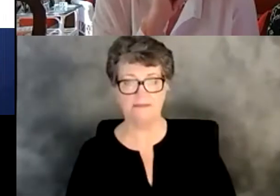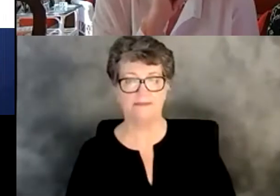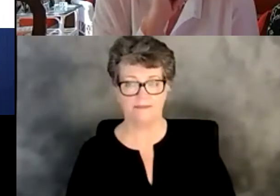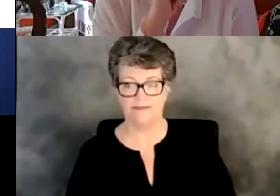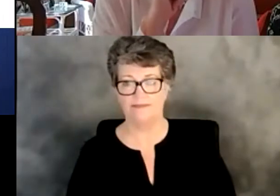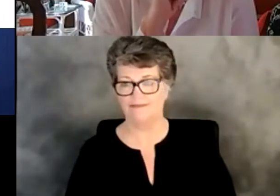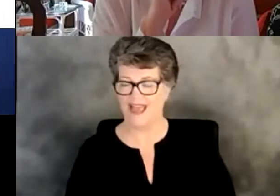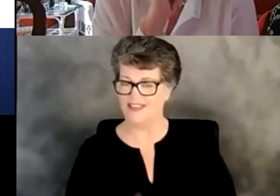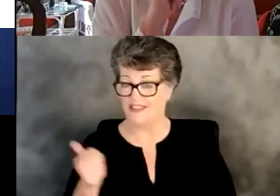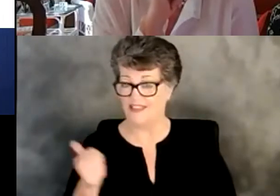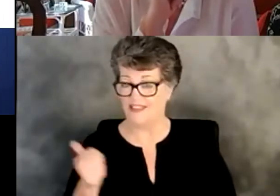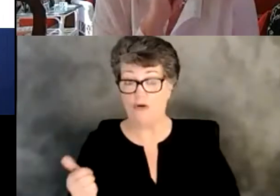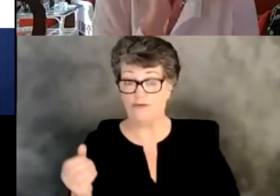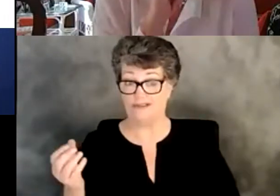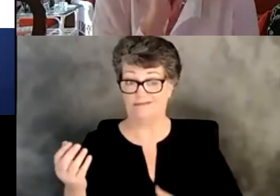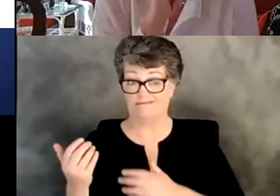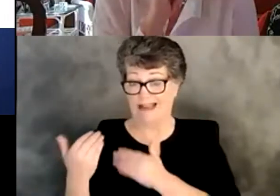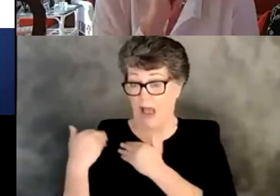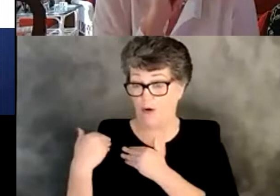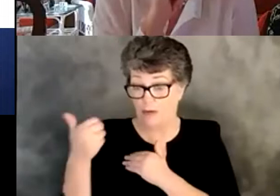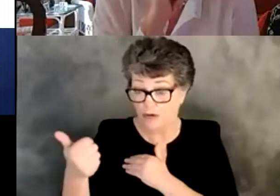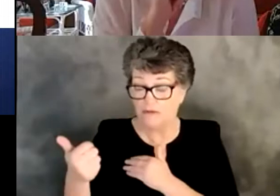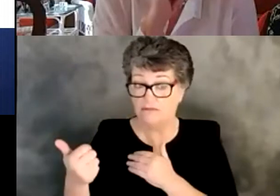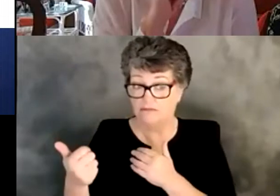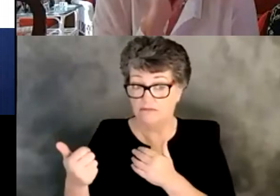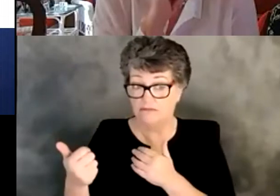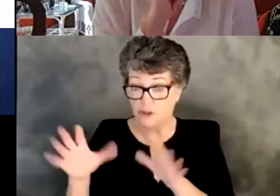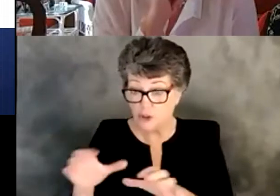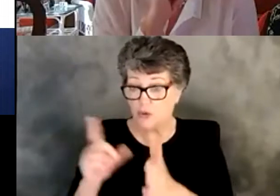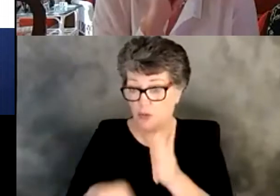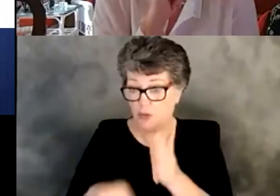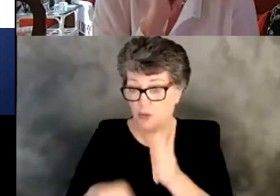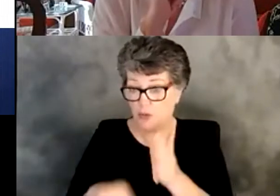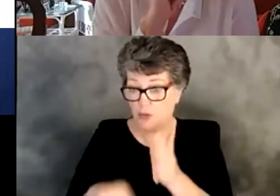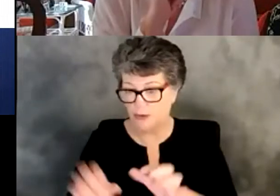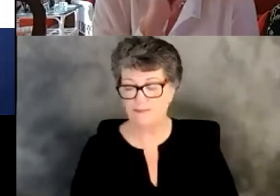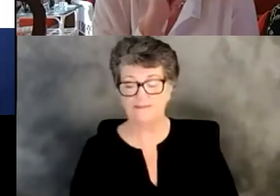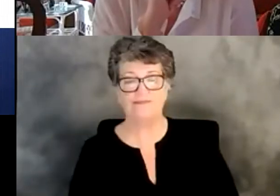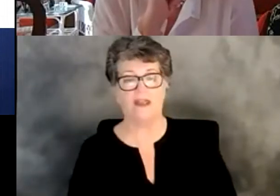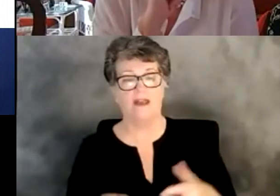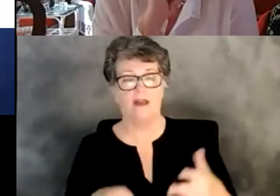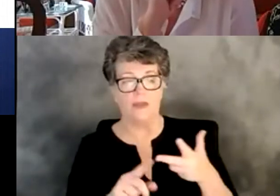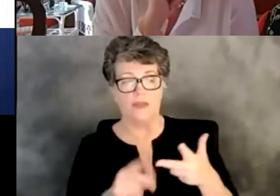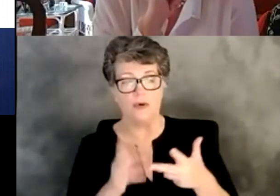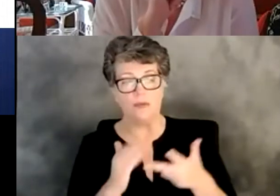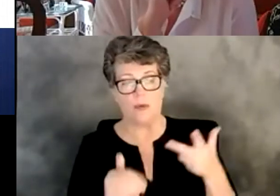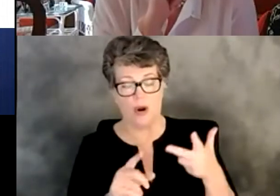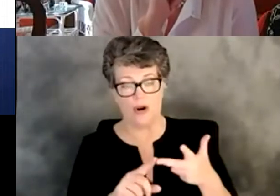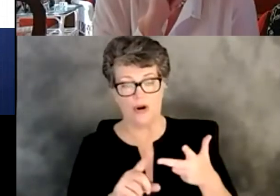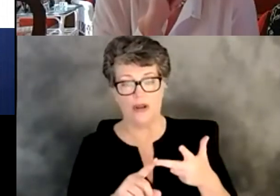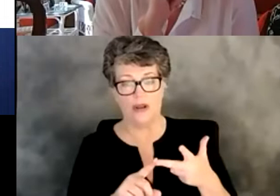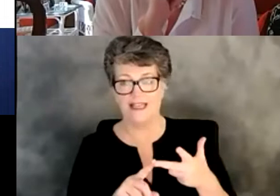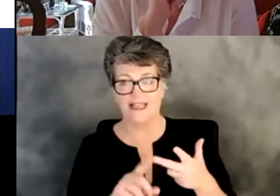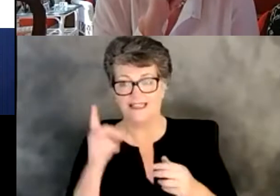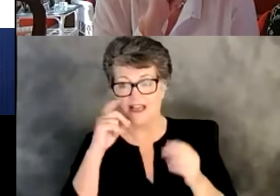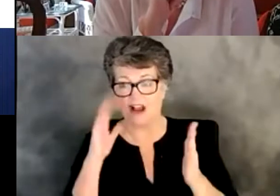they're holding themselves accountable for doing what they said they would do. And then I think the third piece is the governor's